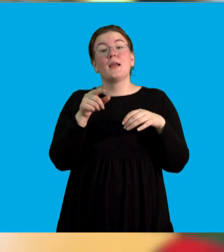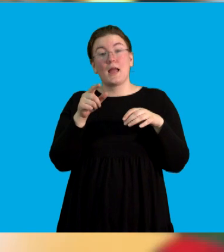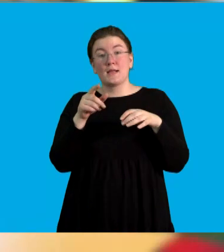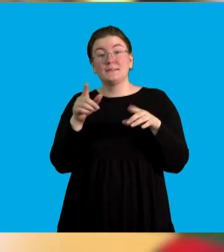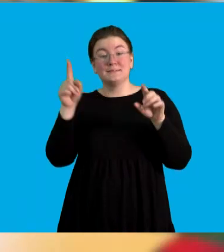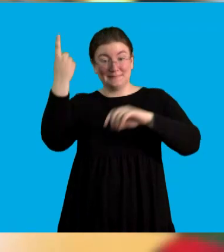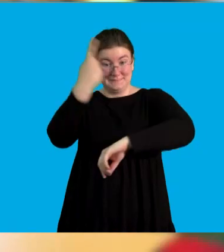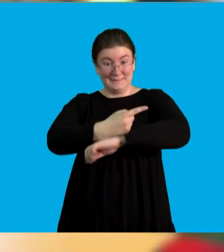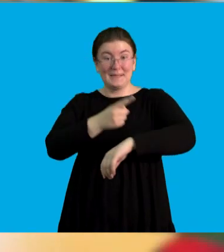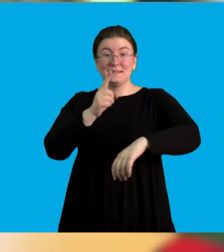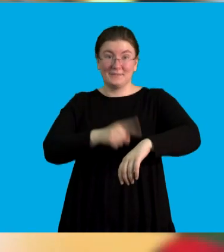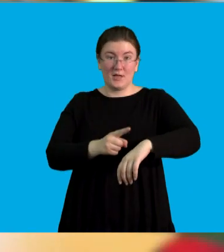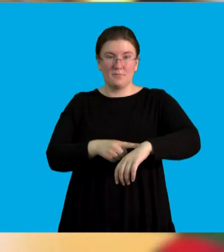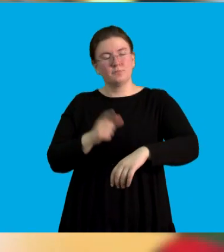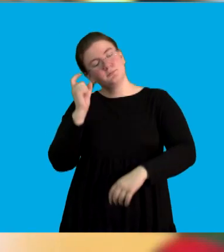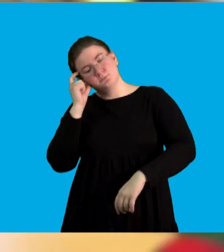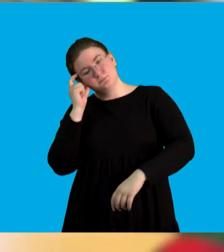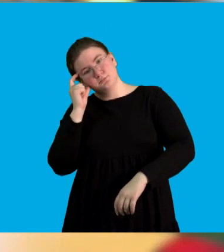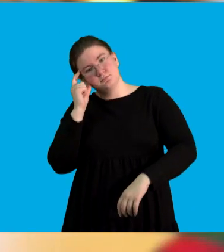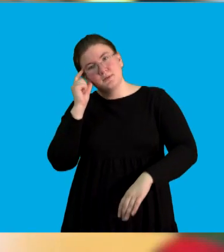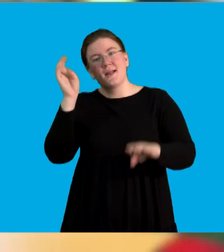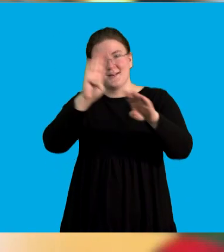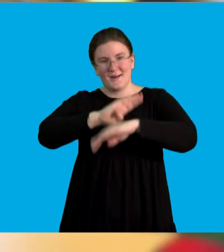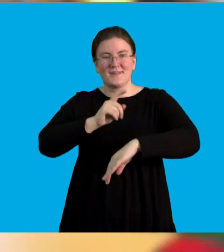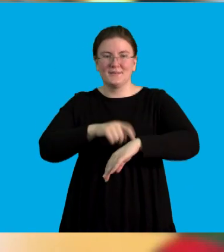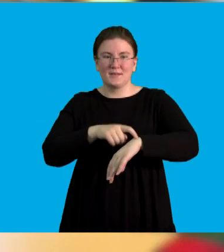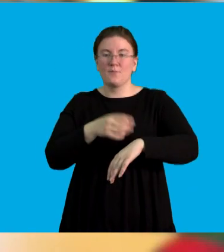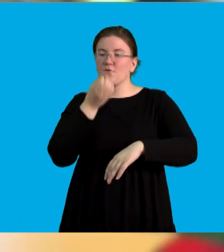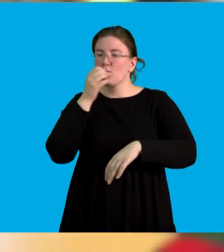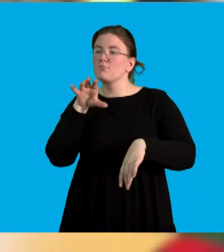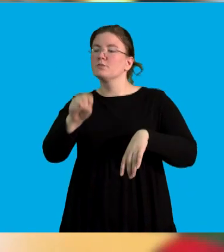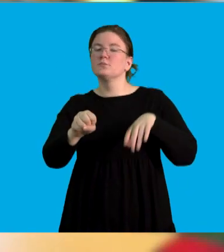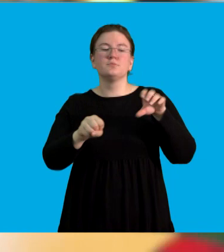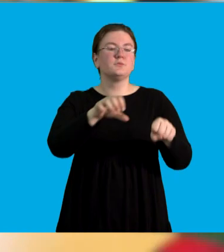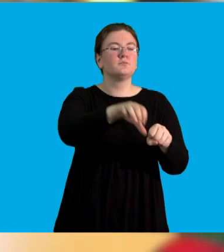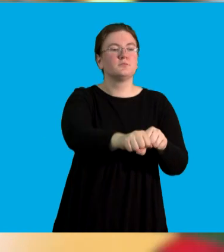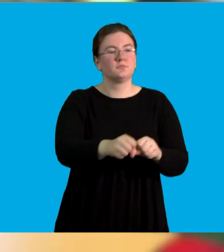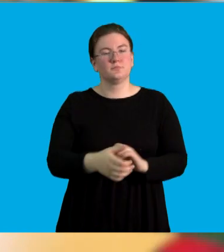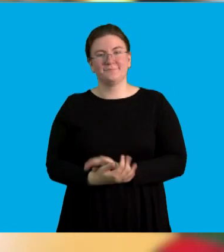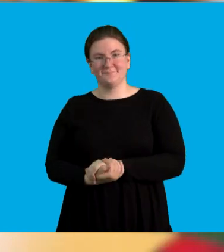rest during the days and they feed in the evenings.